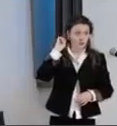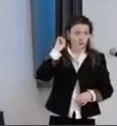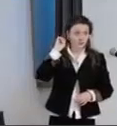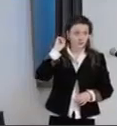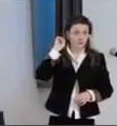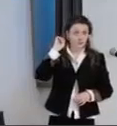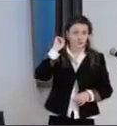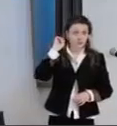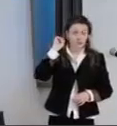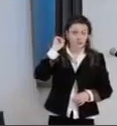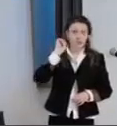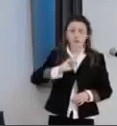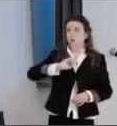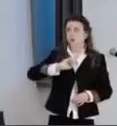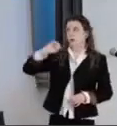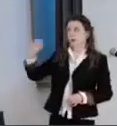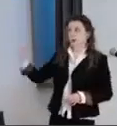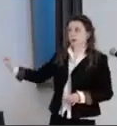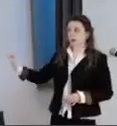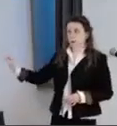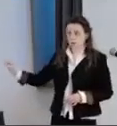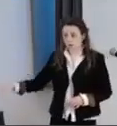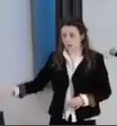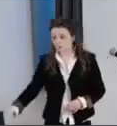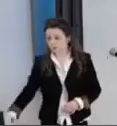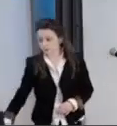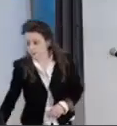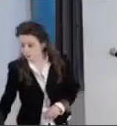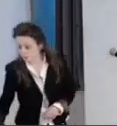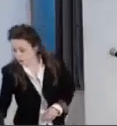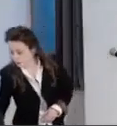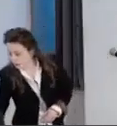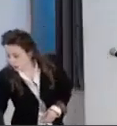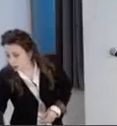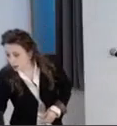between deep nature and appearances.